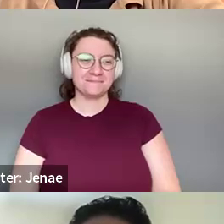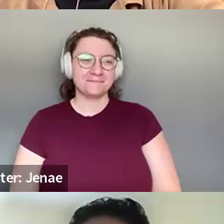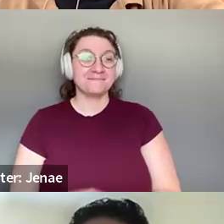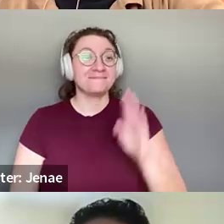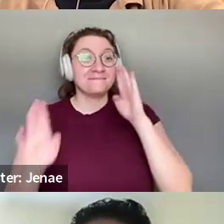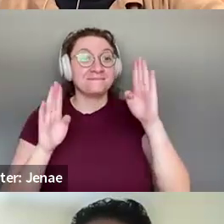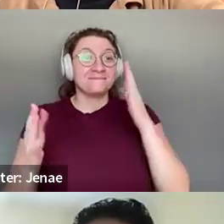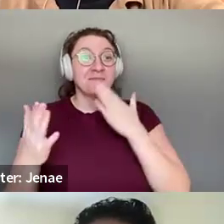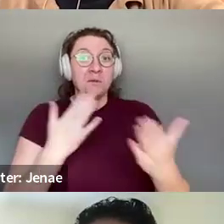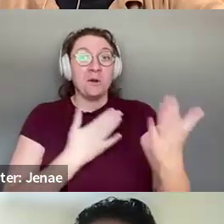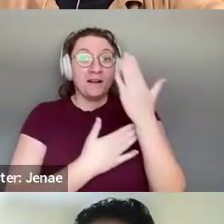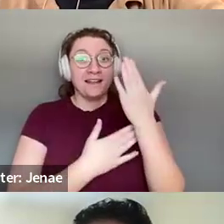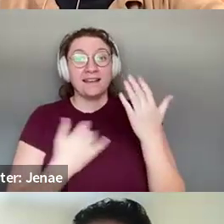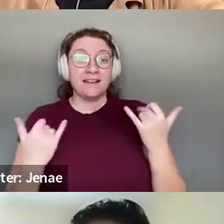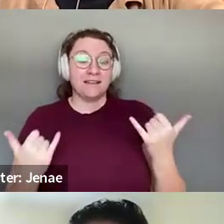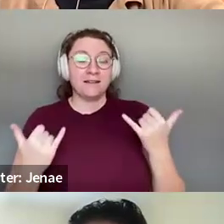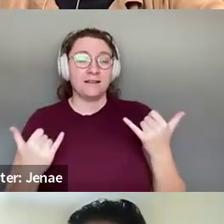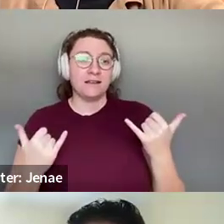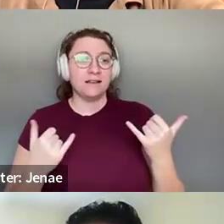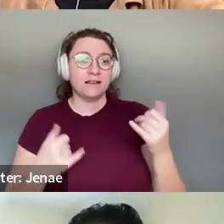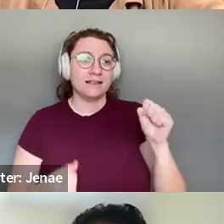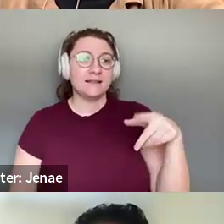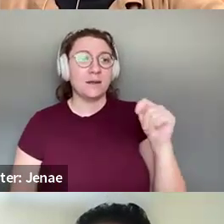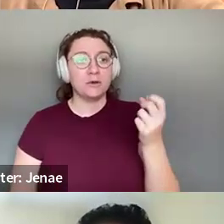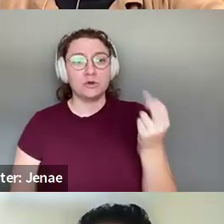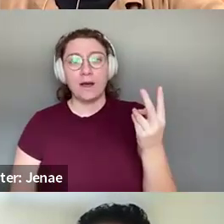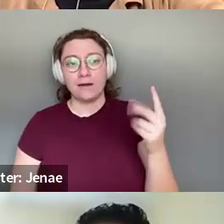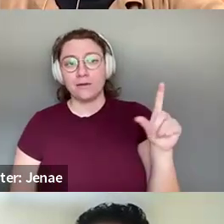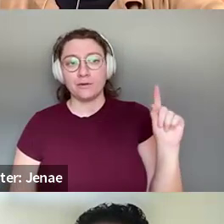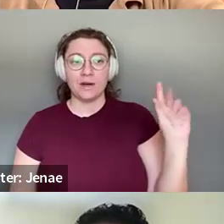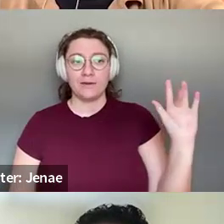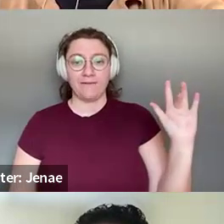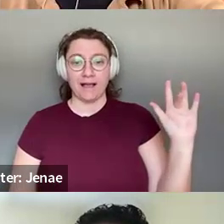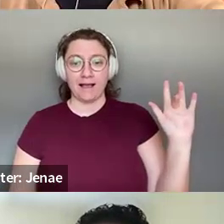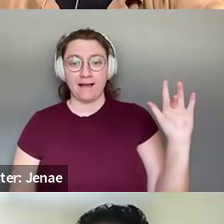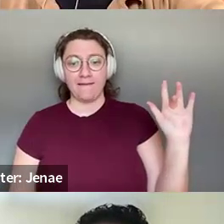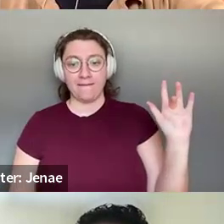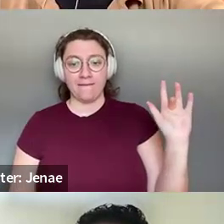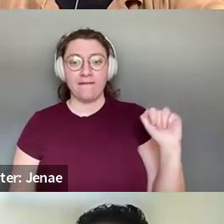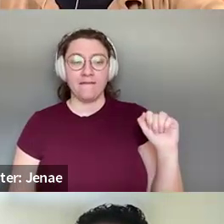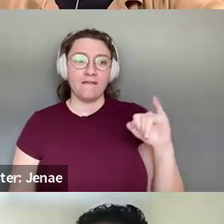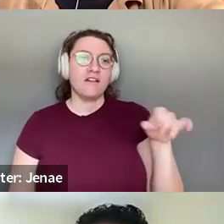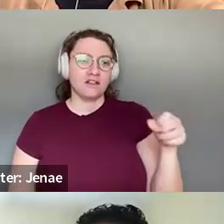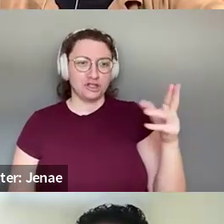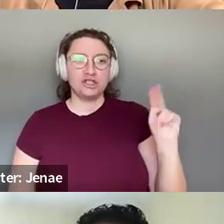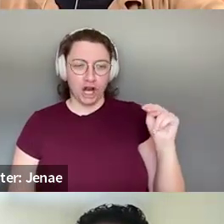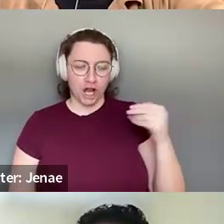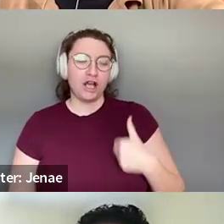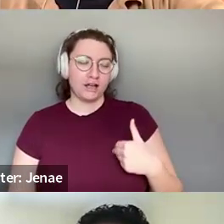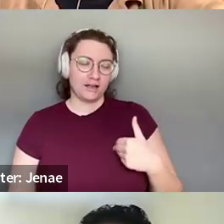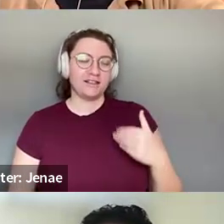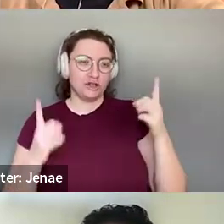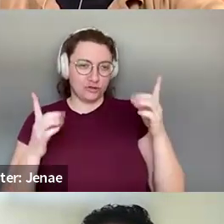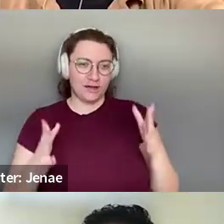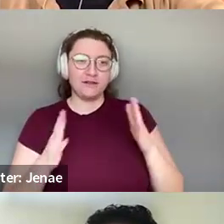Hi, good morning, folks. Today is September 12th, 2025. This is John Decker, the Director of Community Services